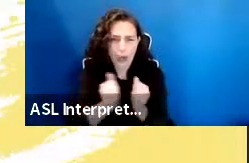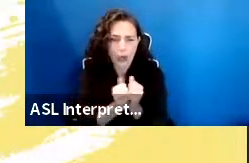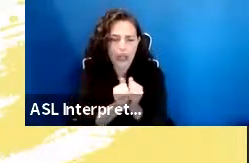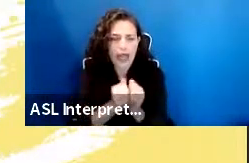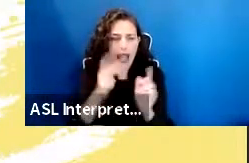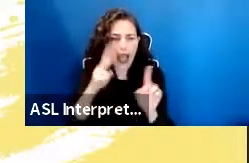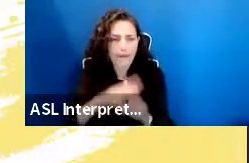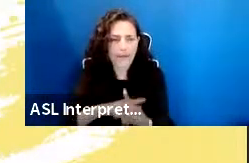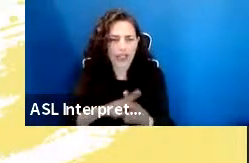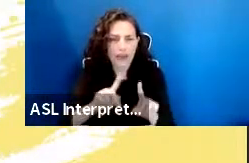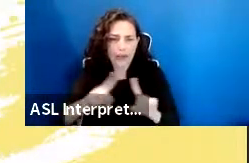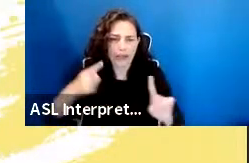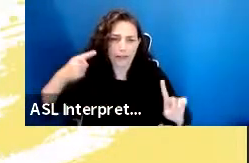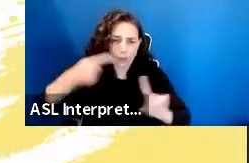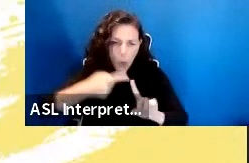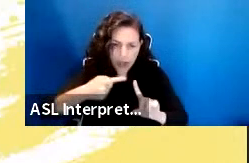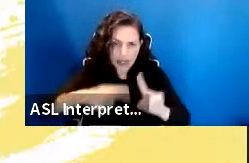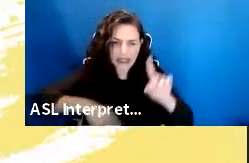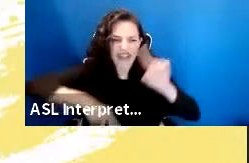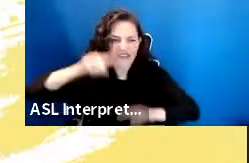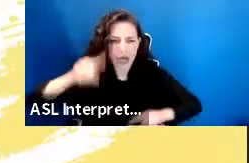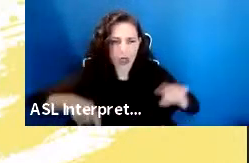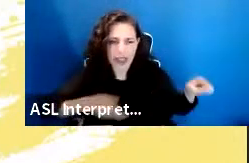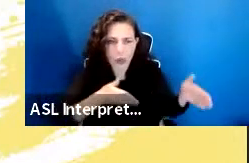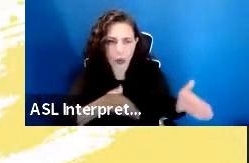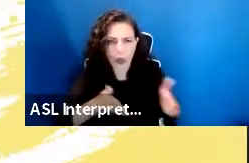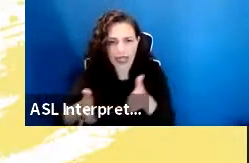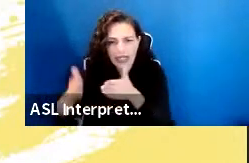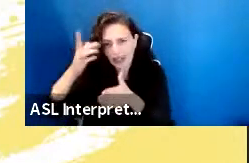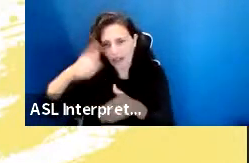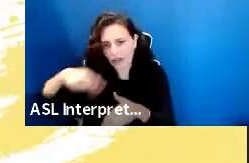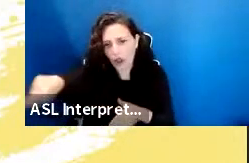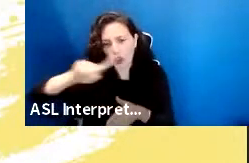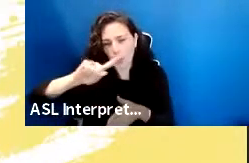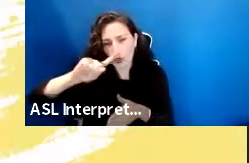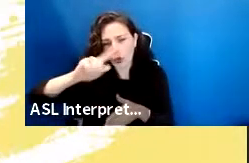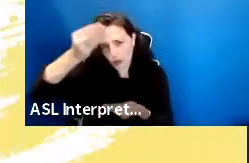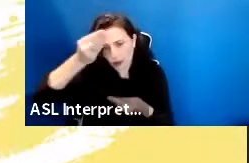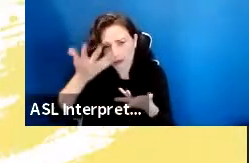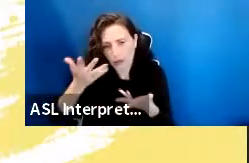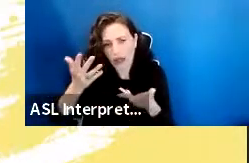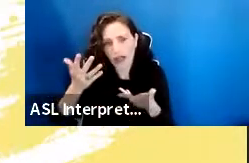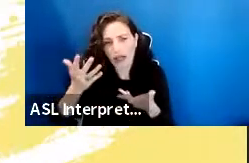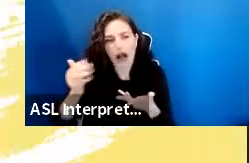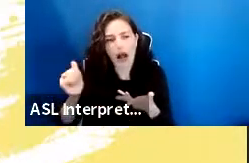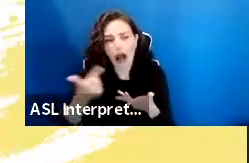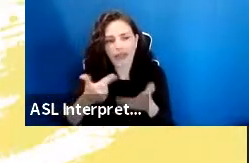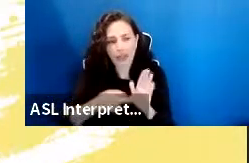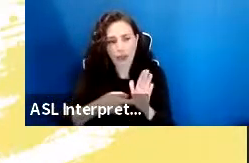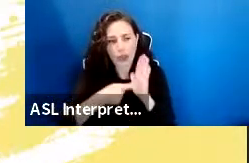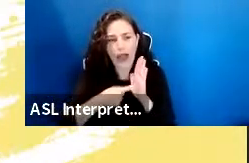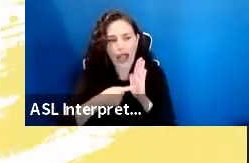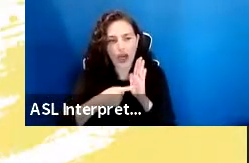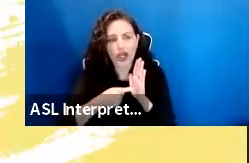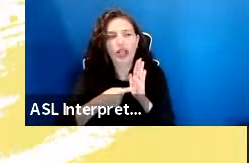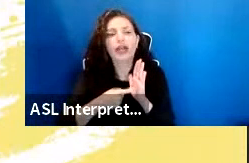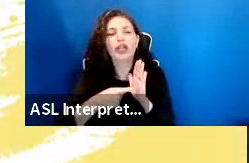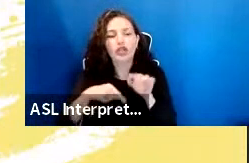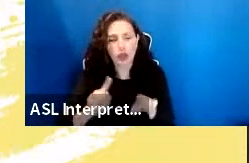various ways for you to hand over information that's required as you're going through the signatory